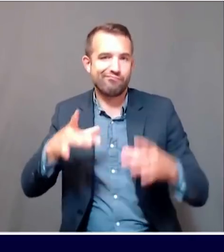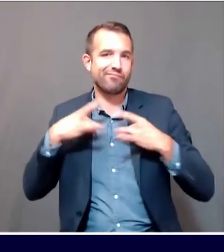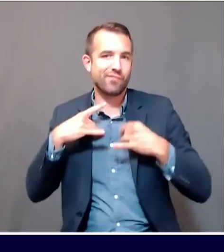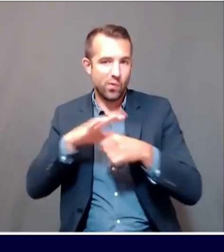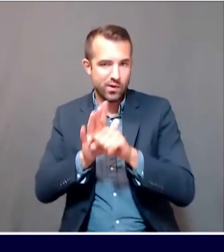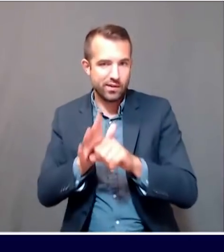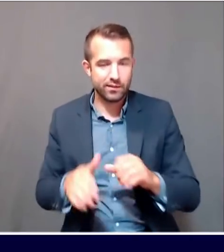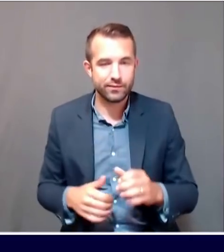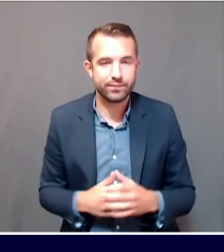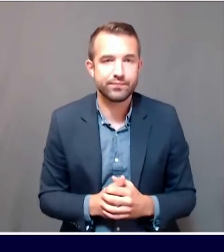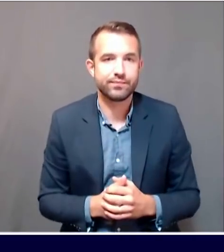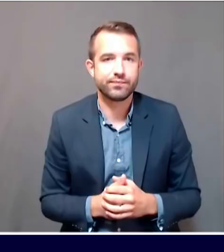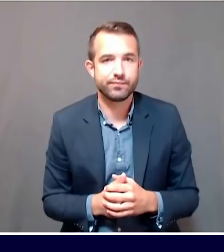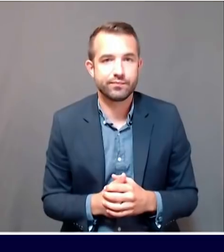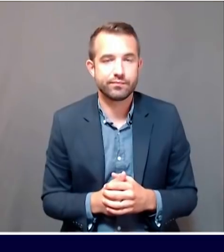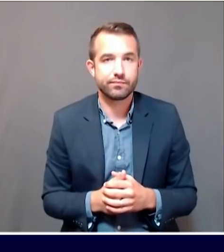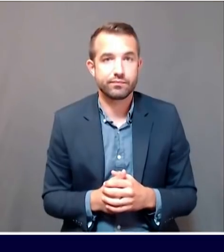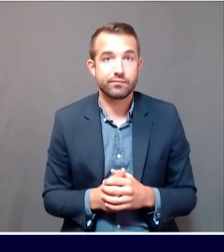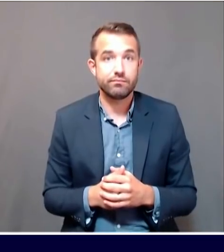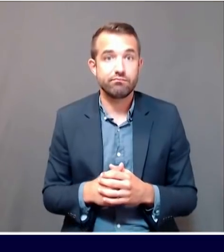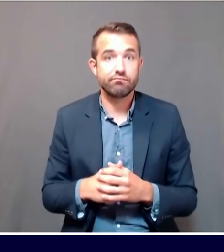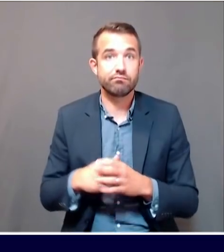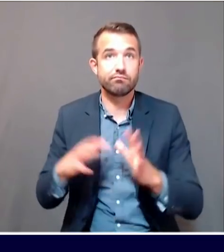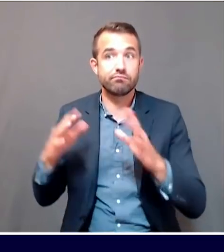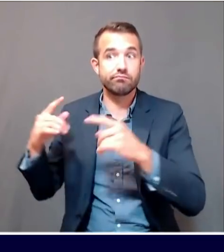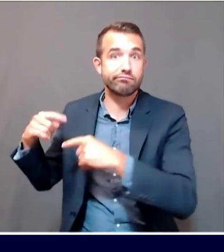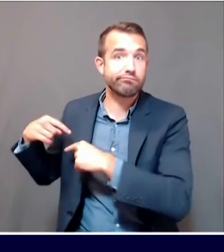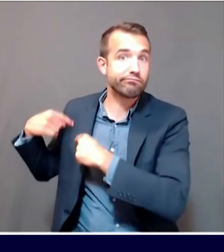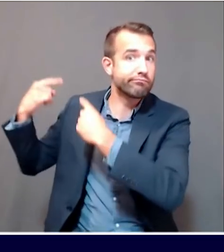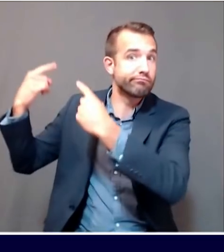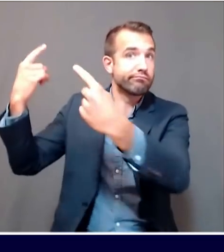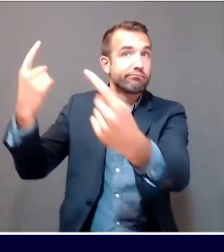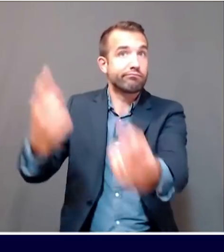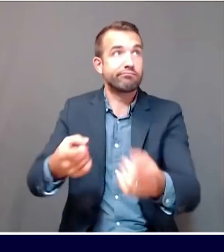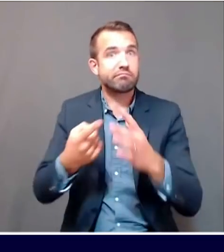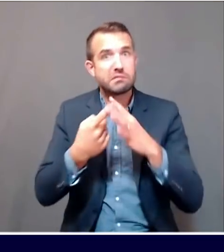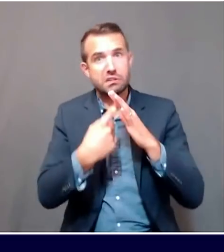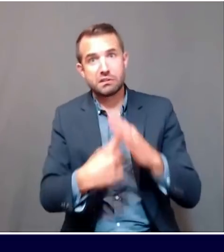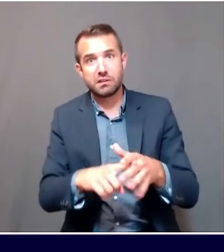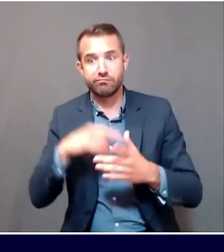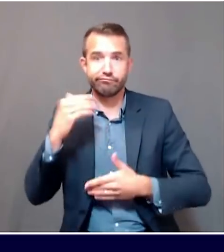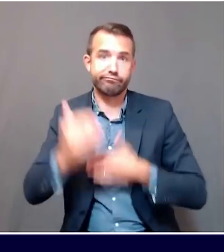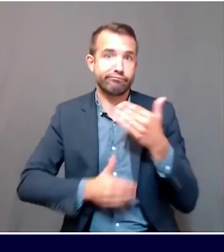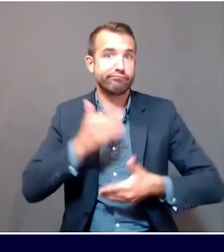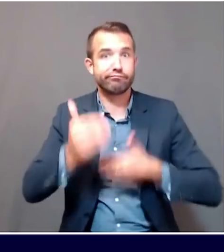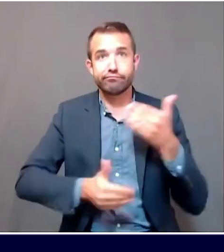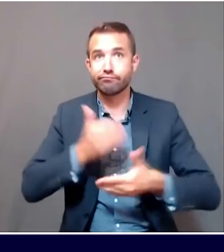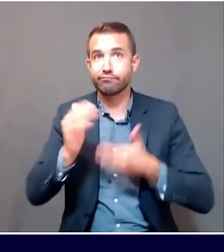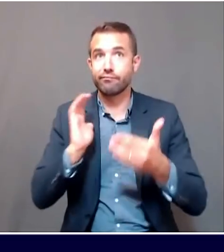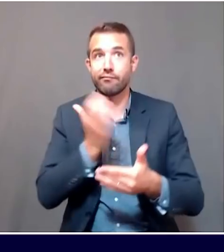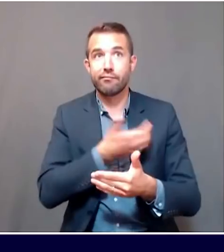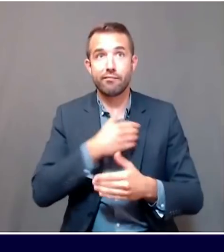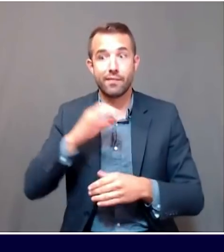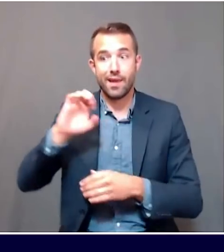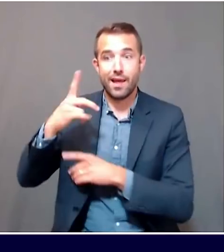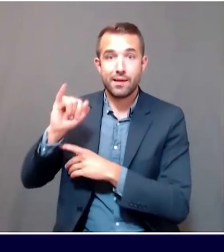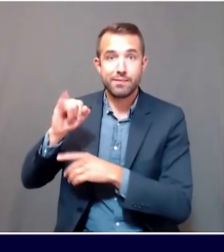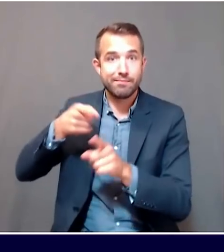Overall, since beginning our response to COVID-19, Maine CDC epidemiologists have fielded now